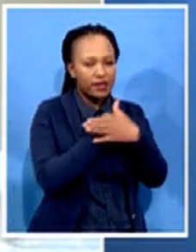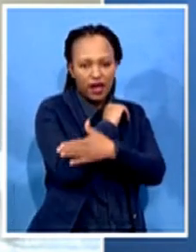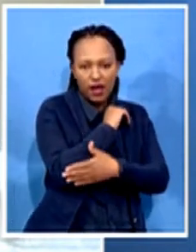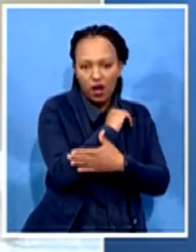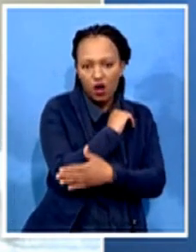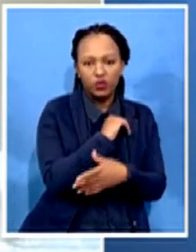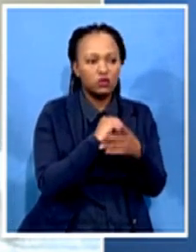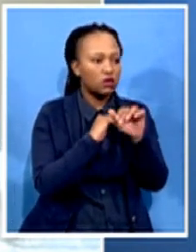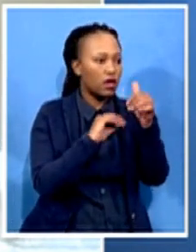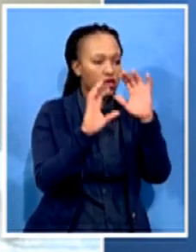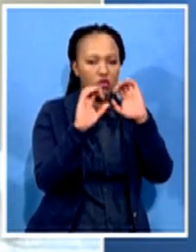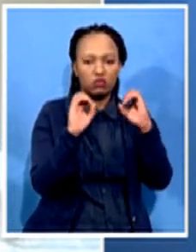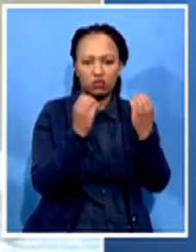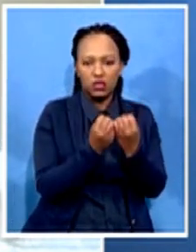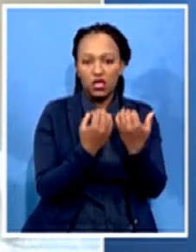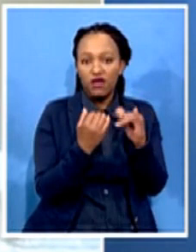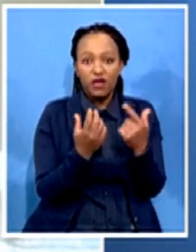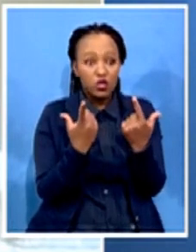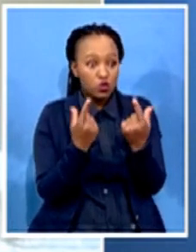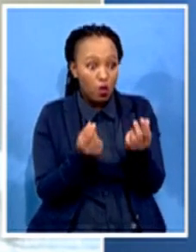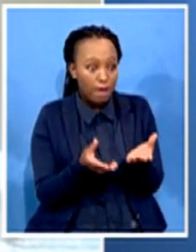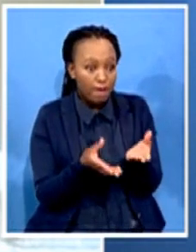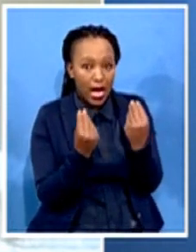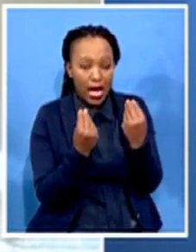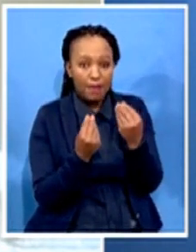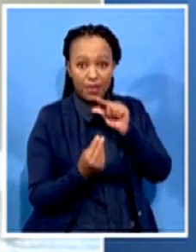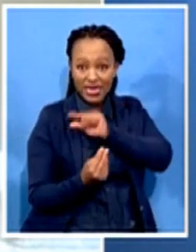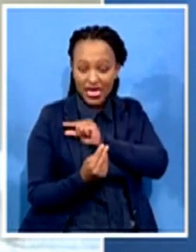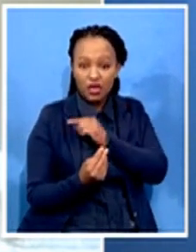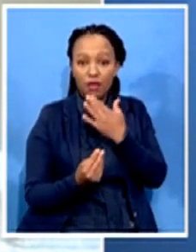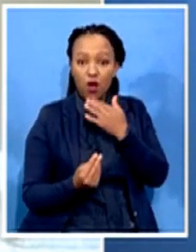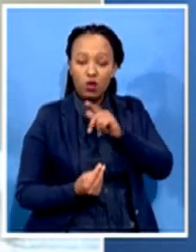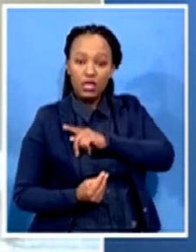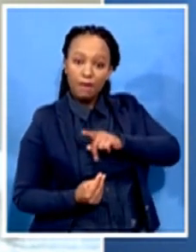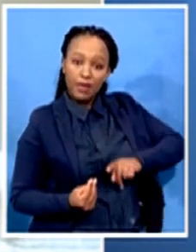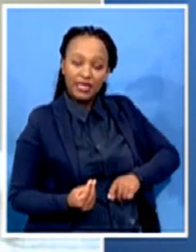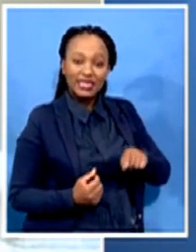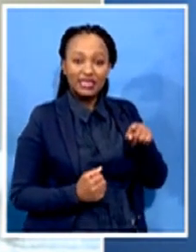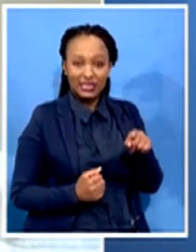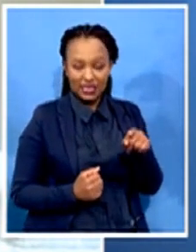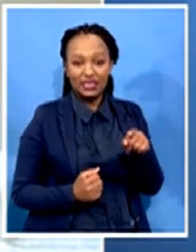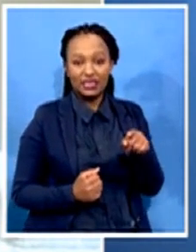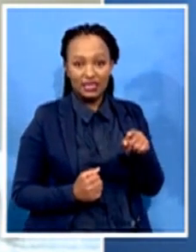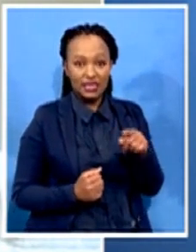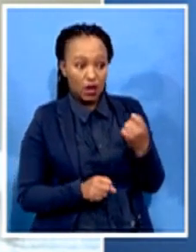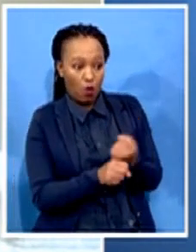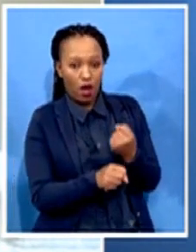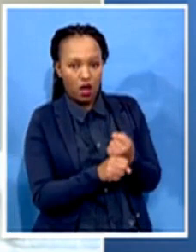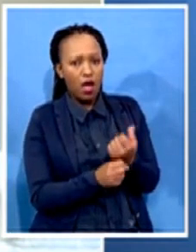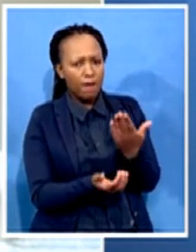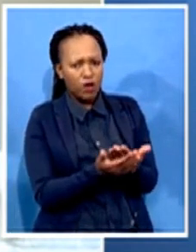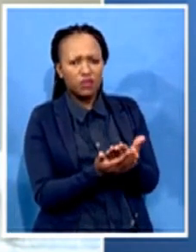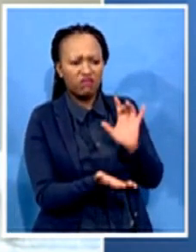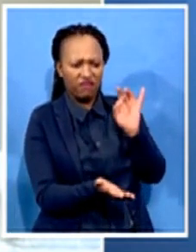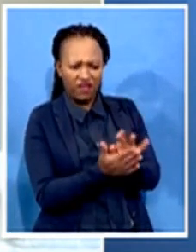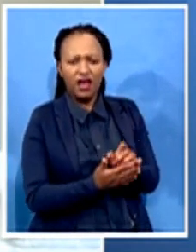was found basically guilty by the President of dereliction of their duties, they would have been fired. Now, the President has to act,